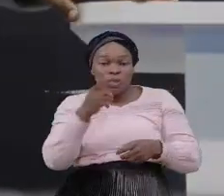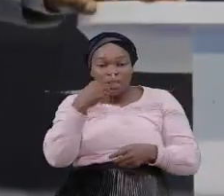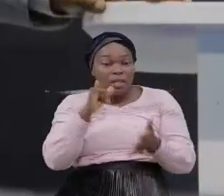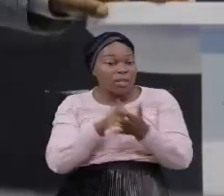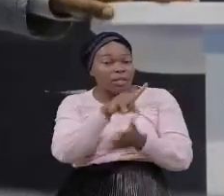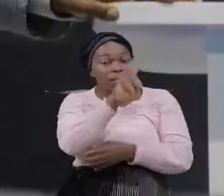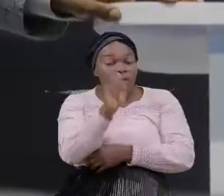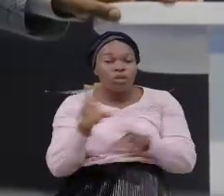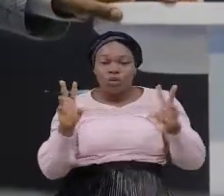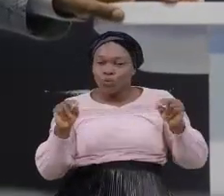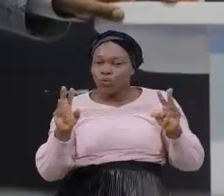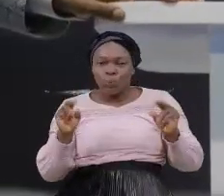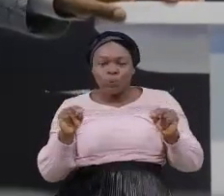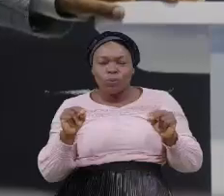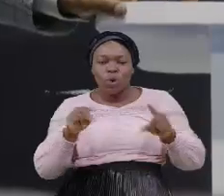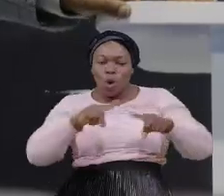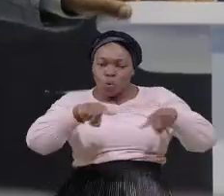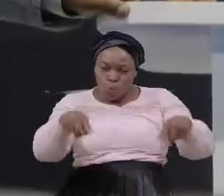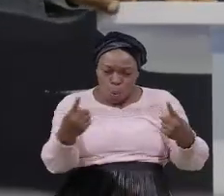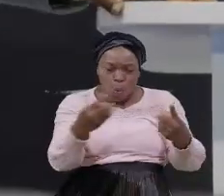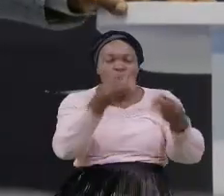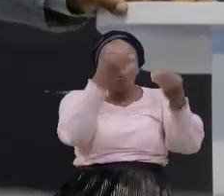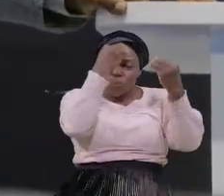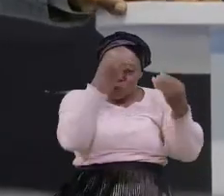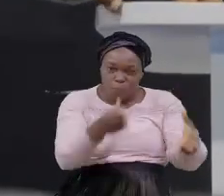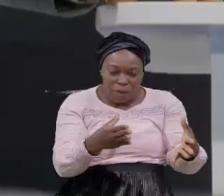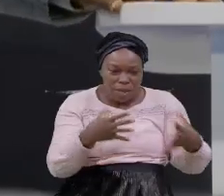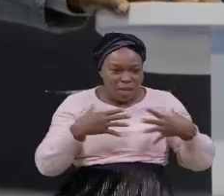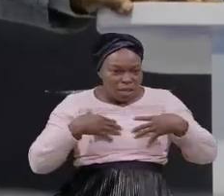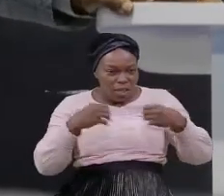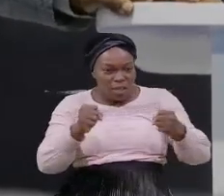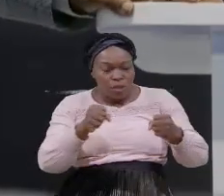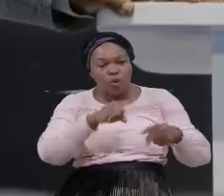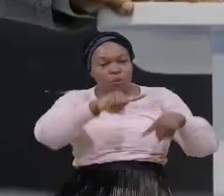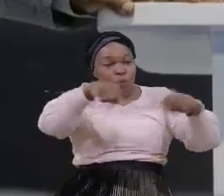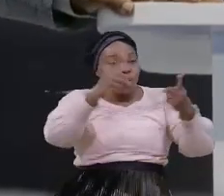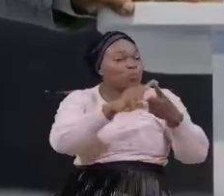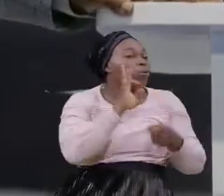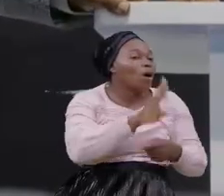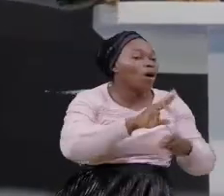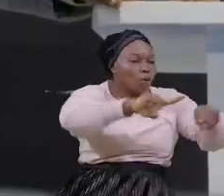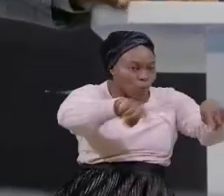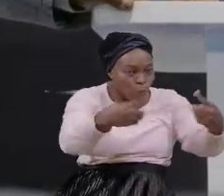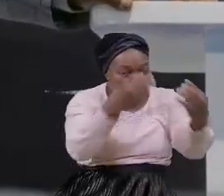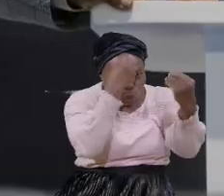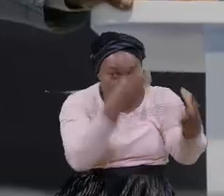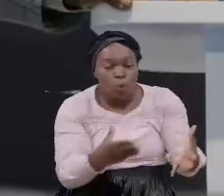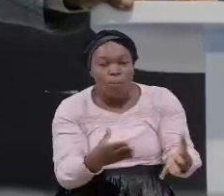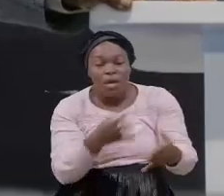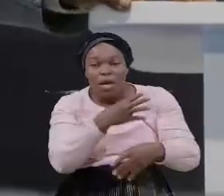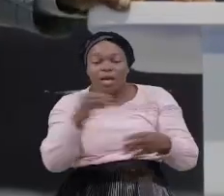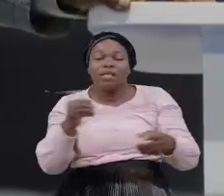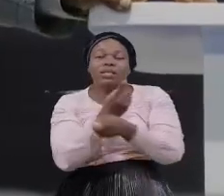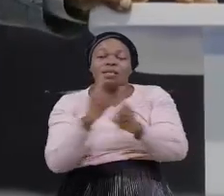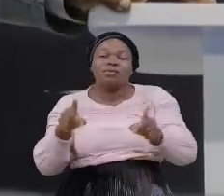goes. Come, it comes. And Jesus is telling healing tonight, deliverance tonight,